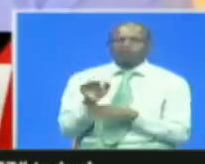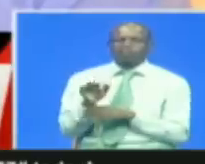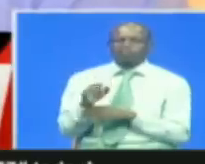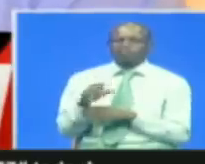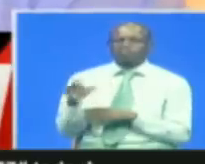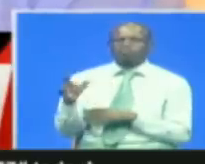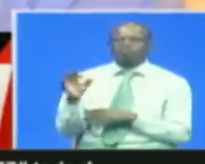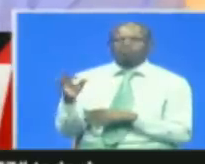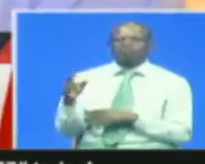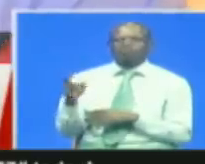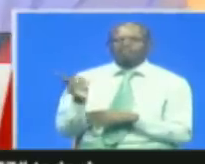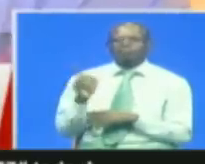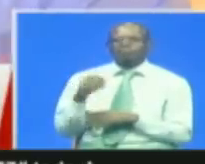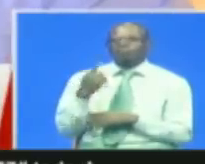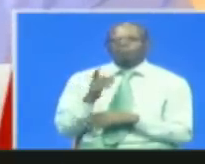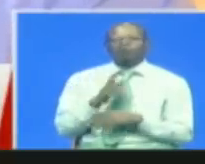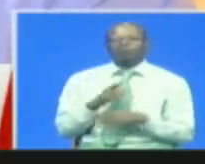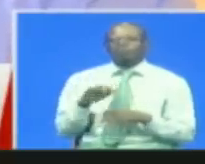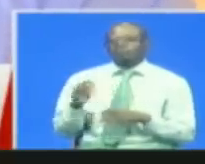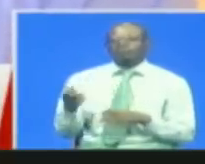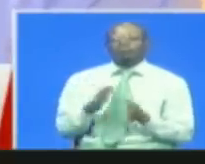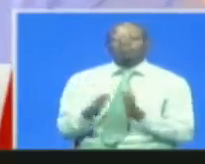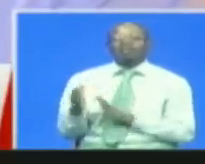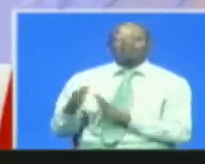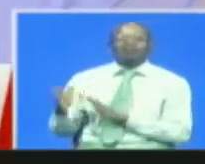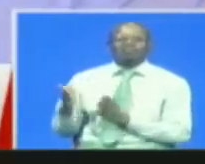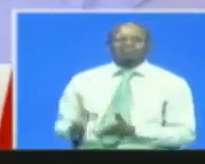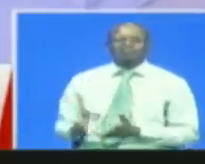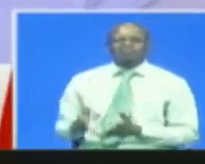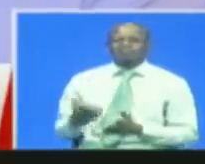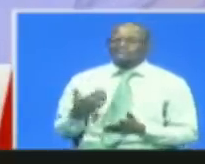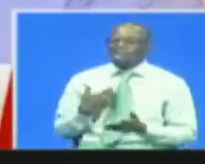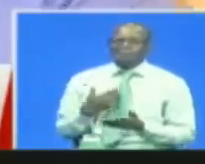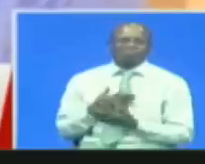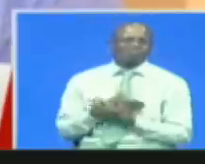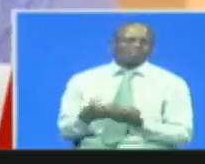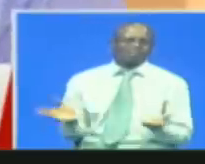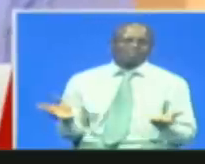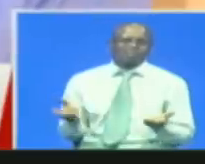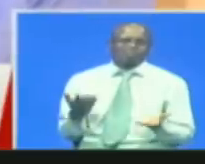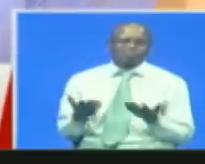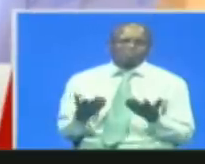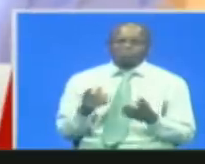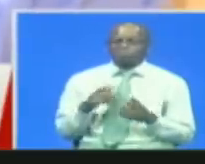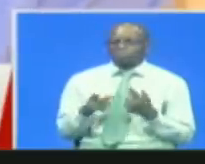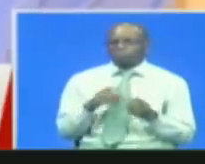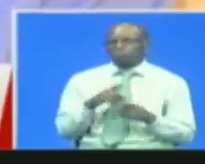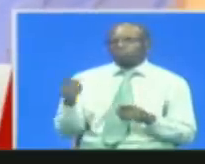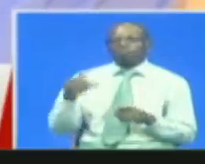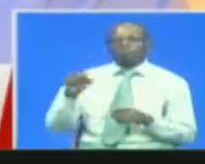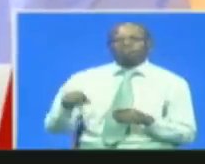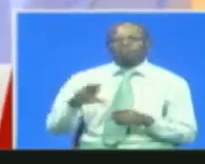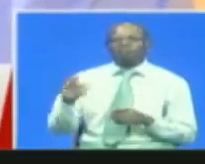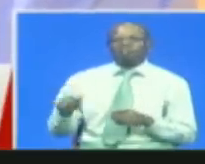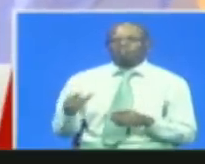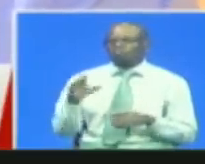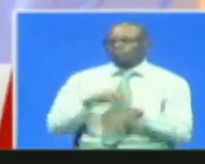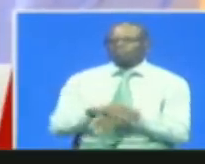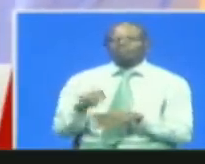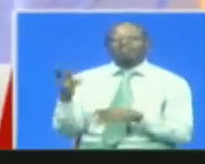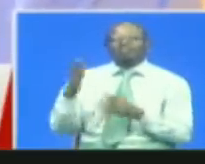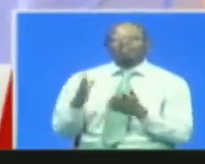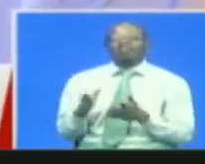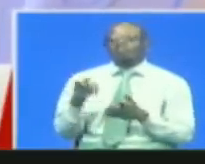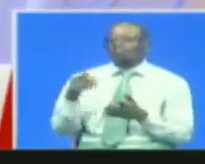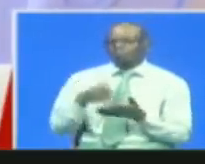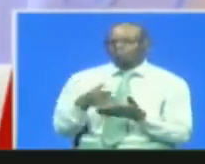are the planners of transport? Maybe there's none. But if you go to South Africa, you'll find Kenyans involved in the